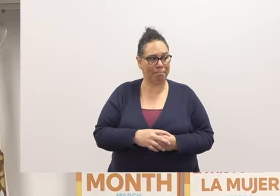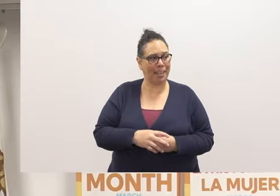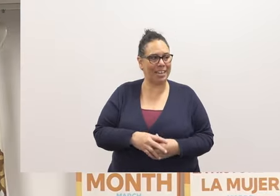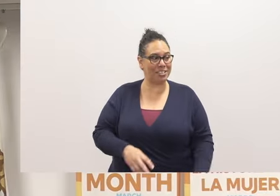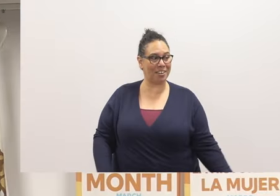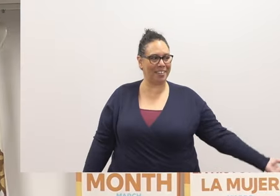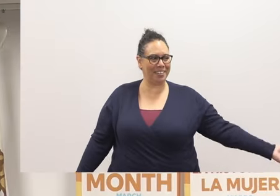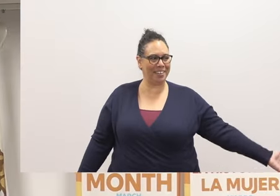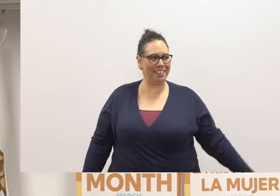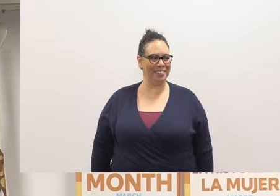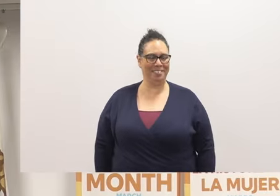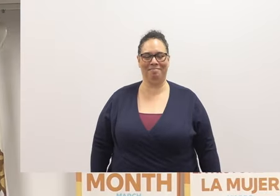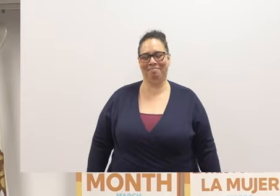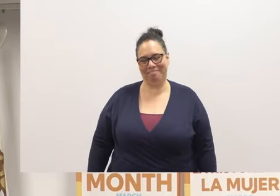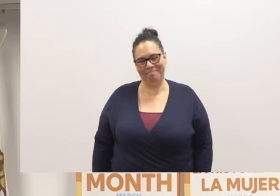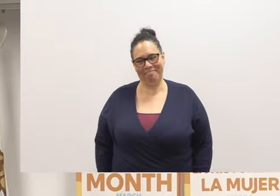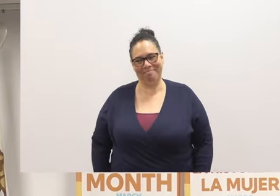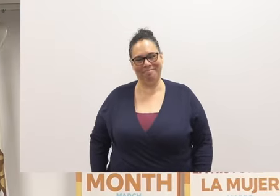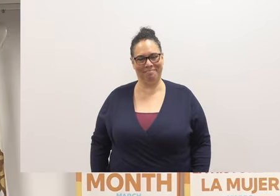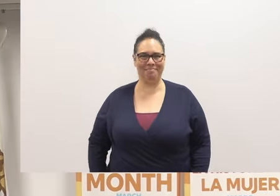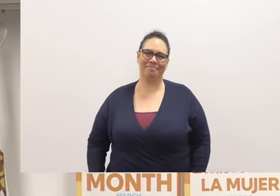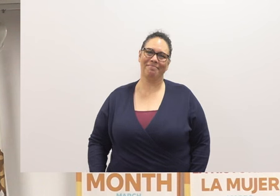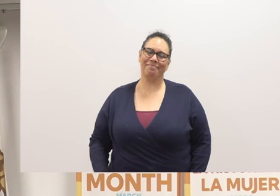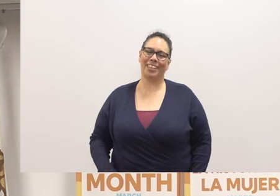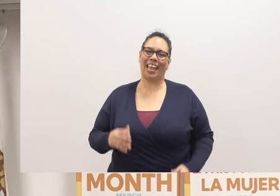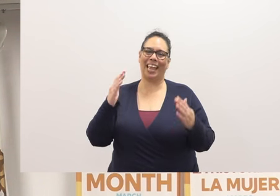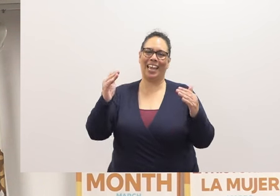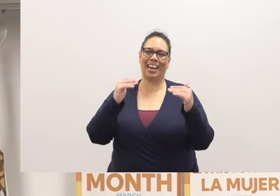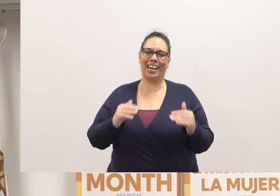Thank you. Next we have Julius.